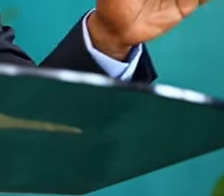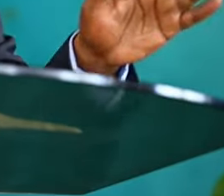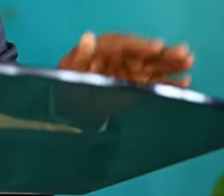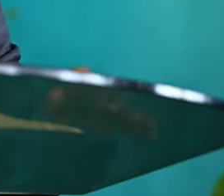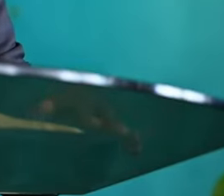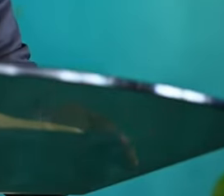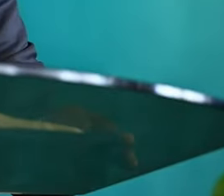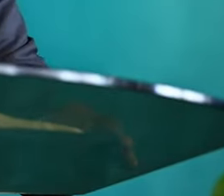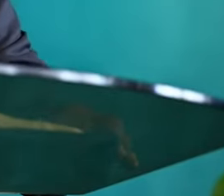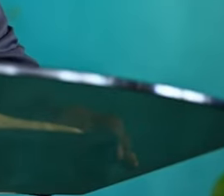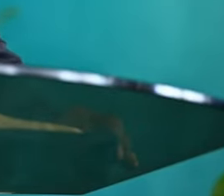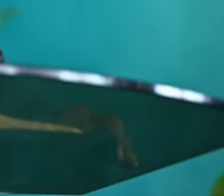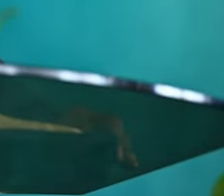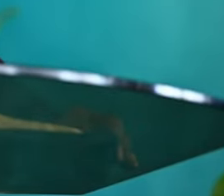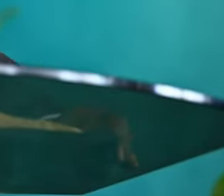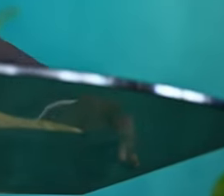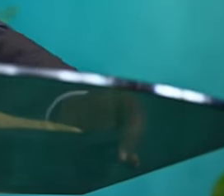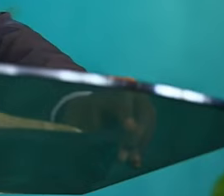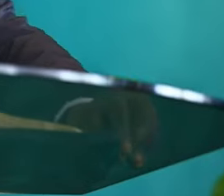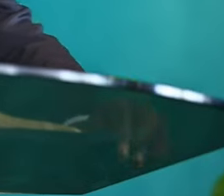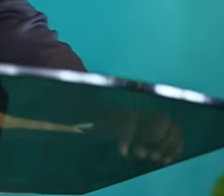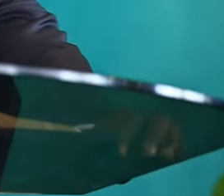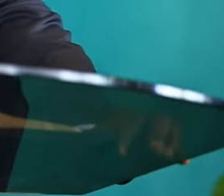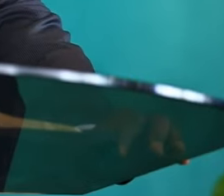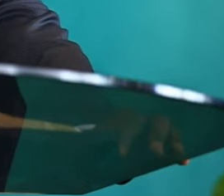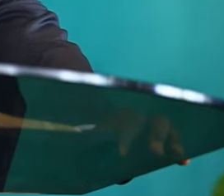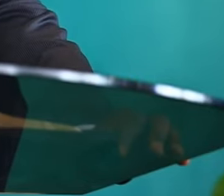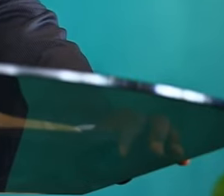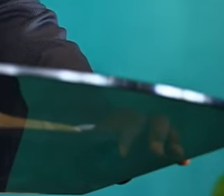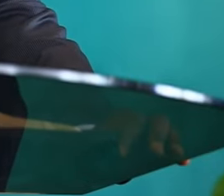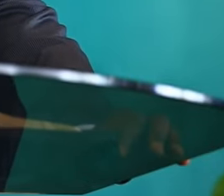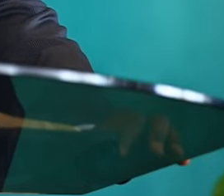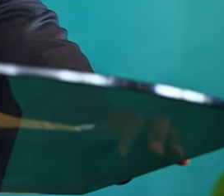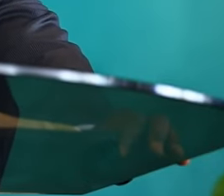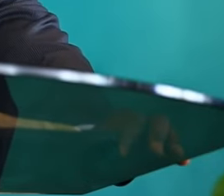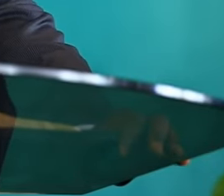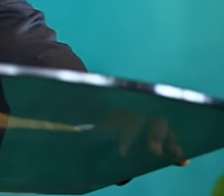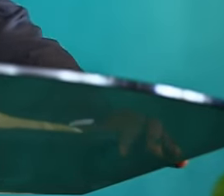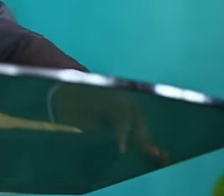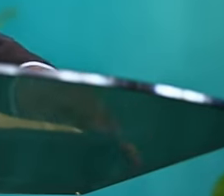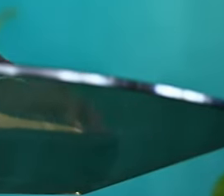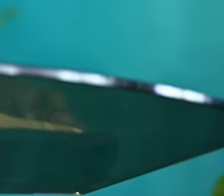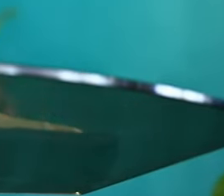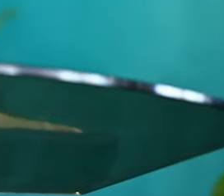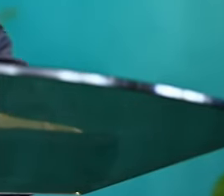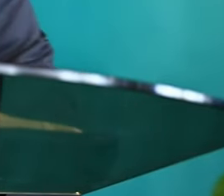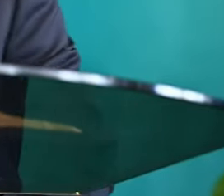tell anyone what he was going to do. Please, that's your first take home. At this point in